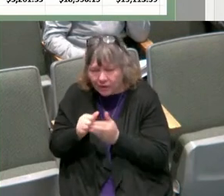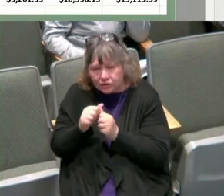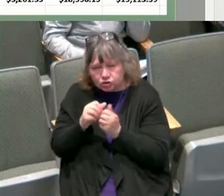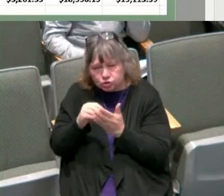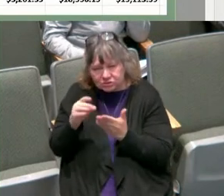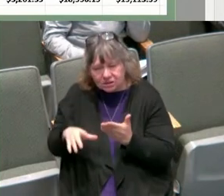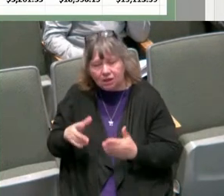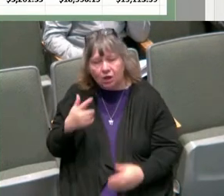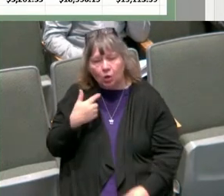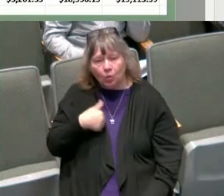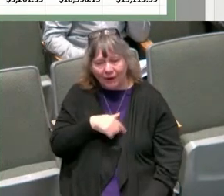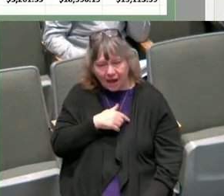situation we are ranked